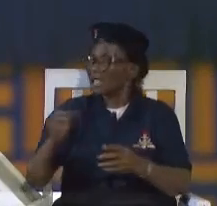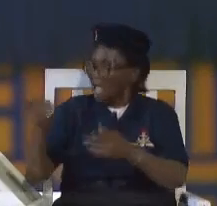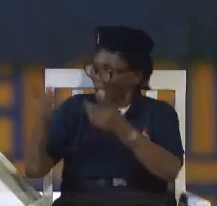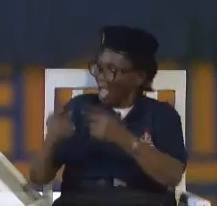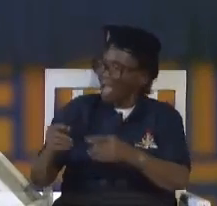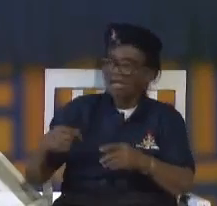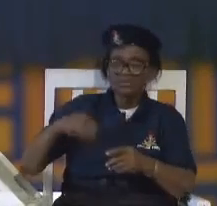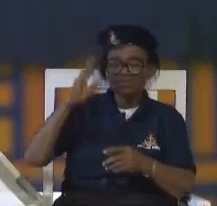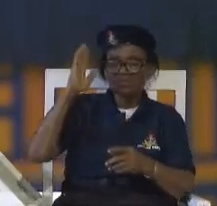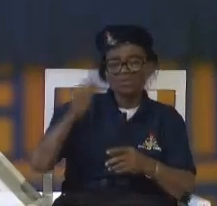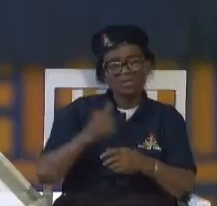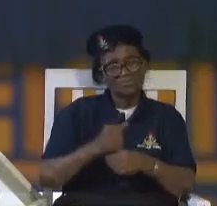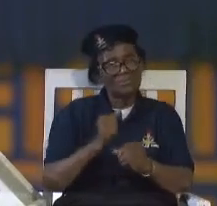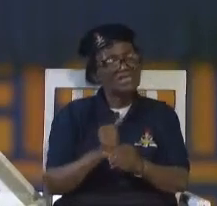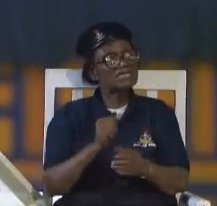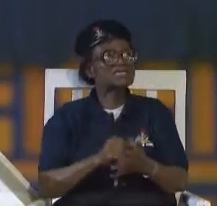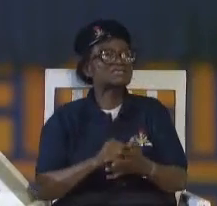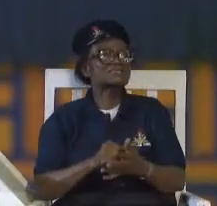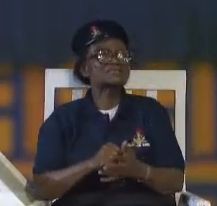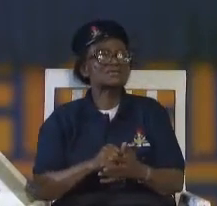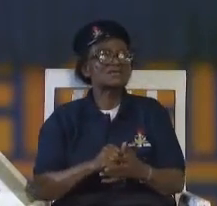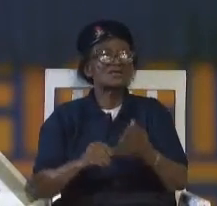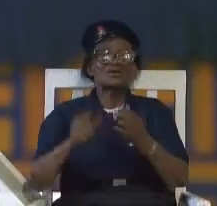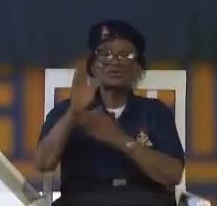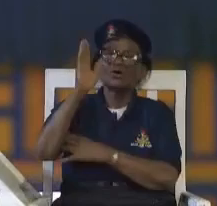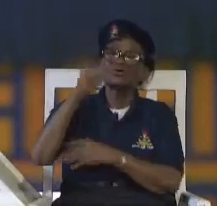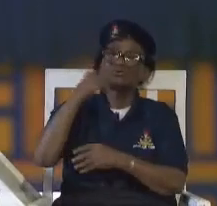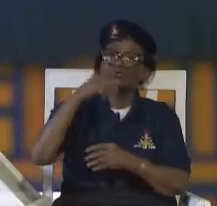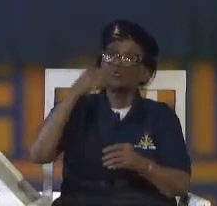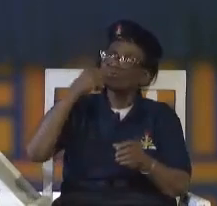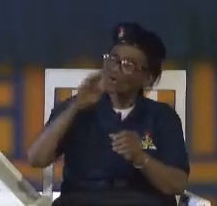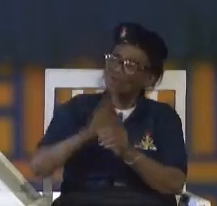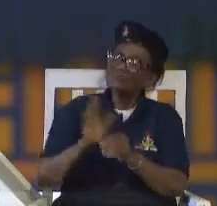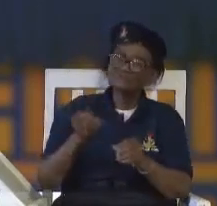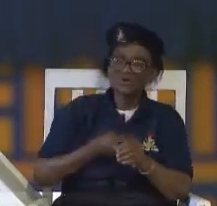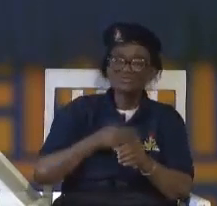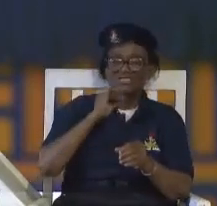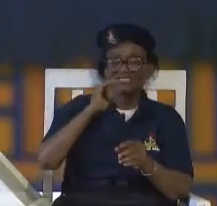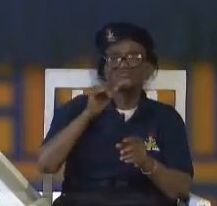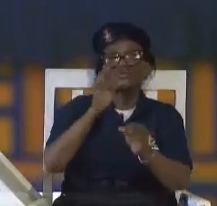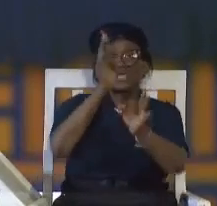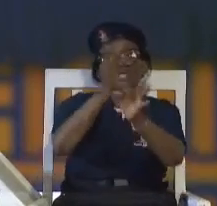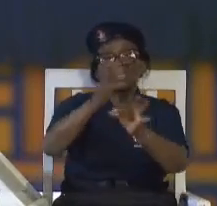we will make it. God who promised us is faithful.